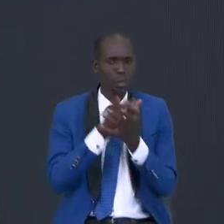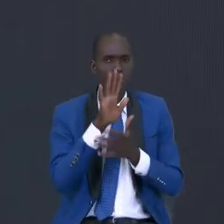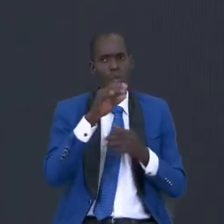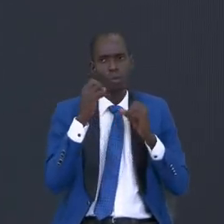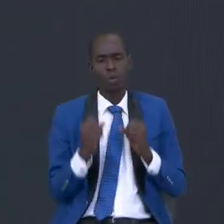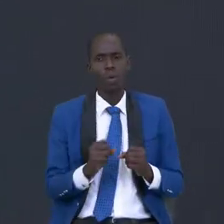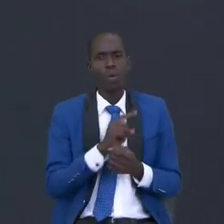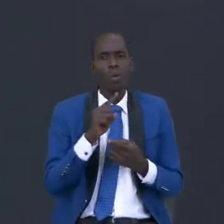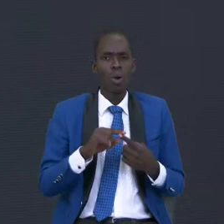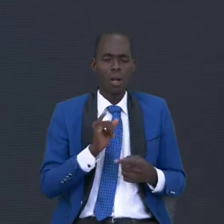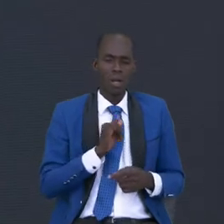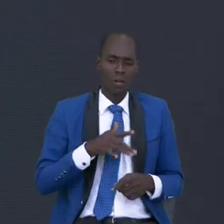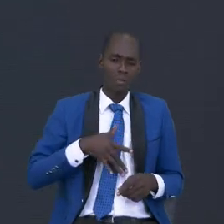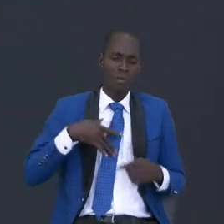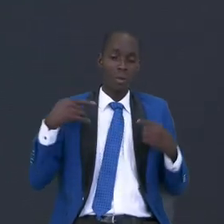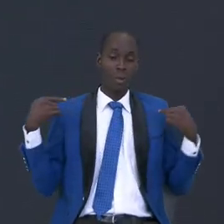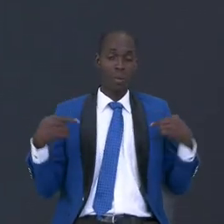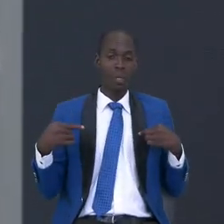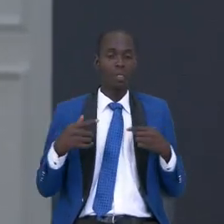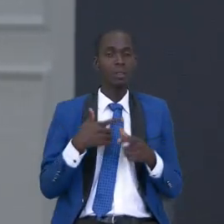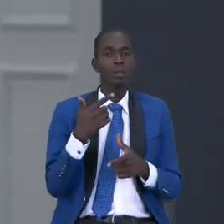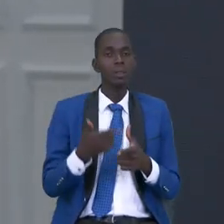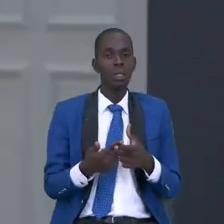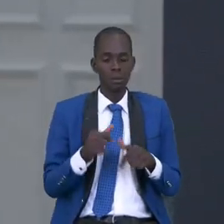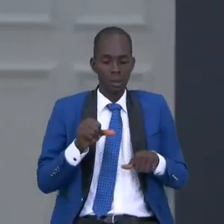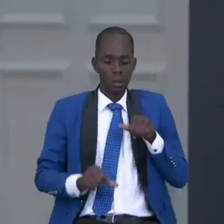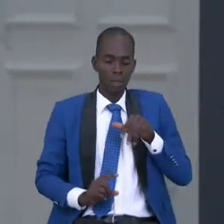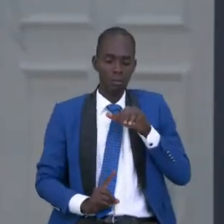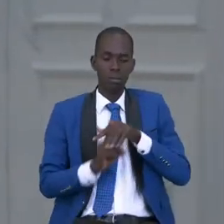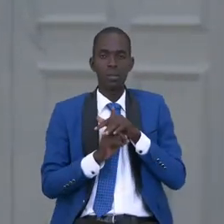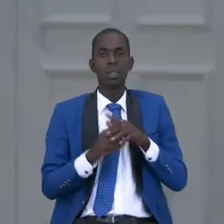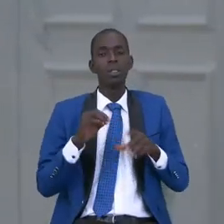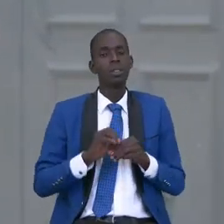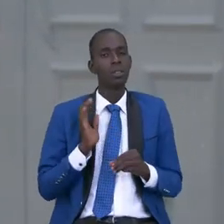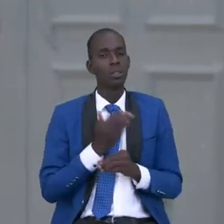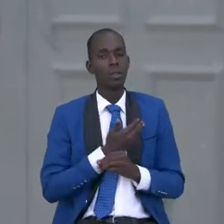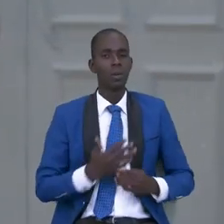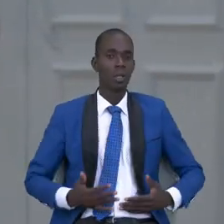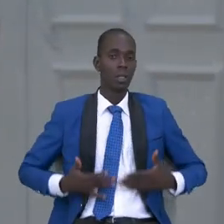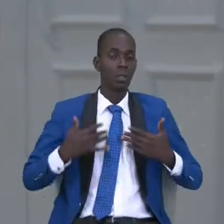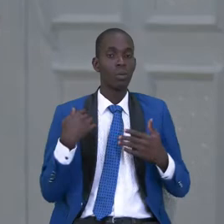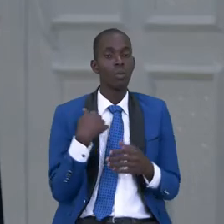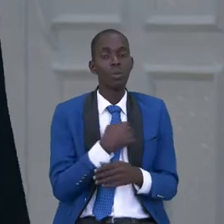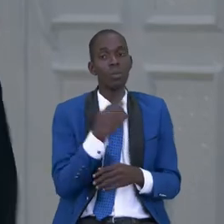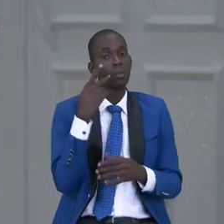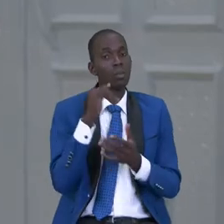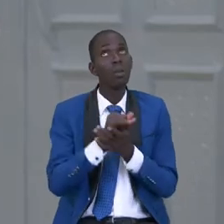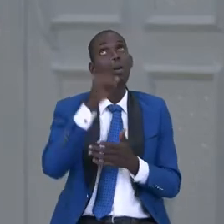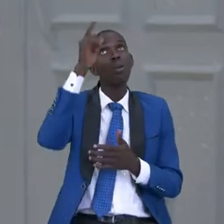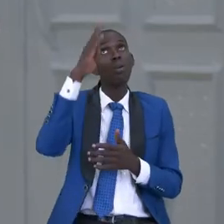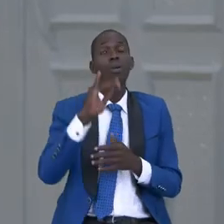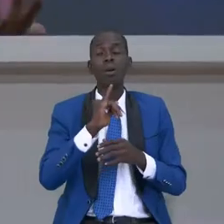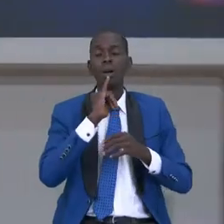pain, unbelief creeps in our lives. We see that God is powerful.